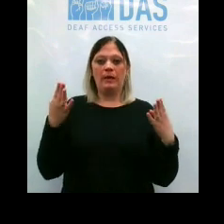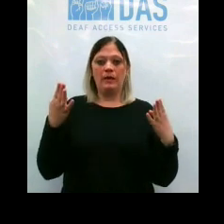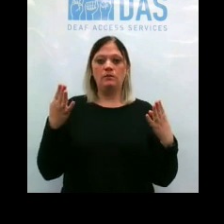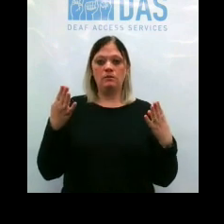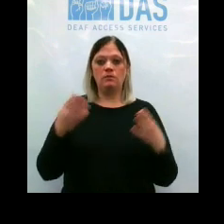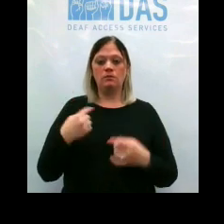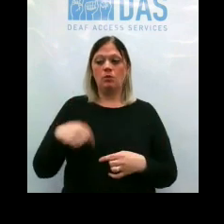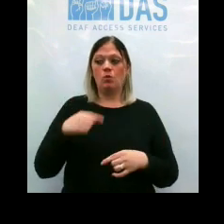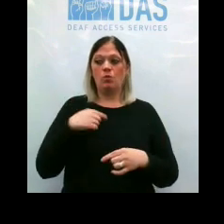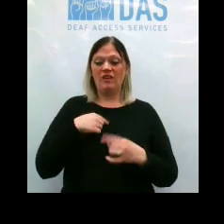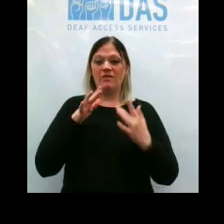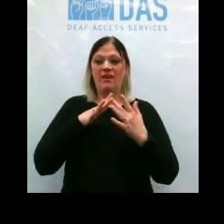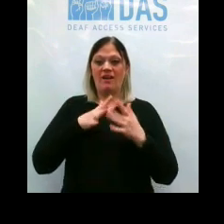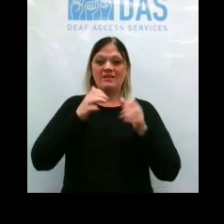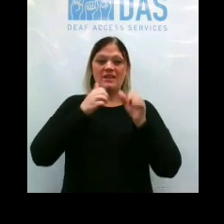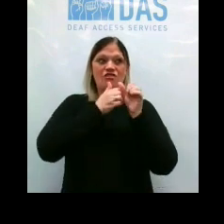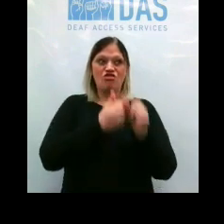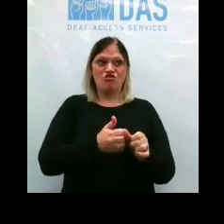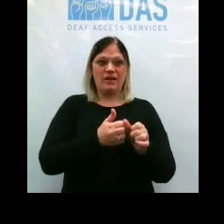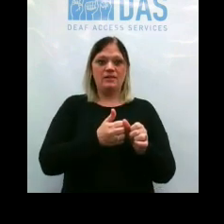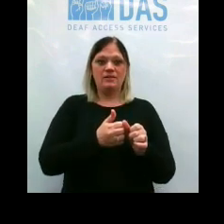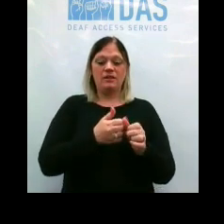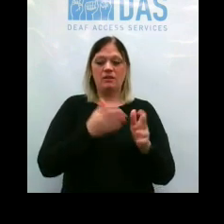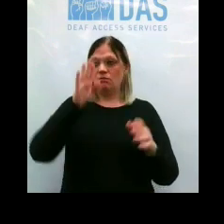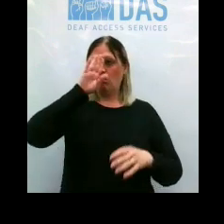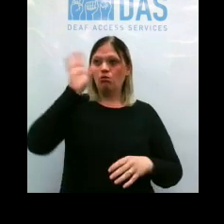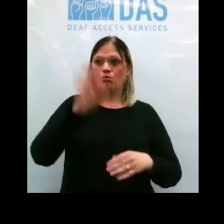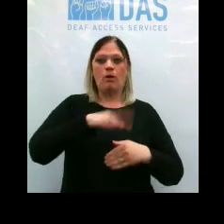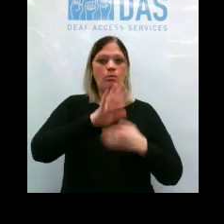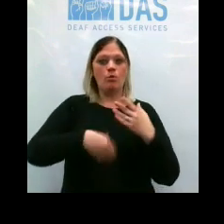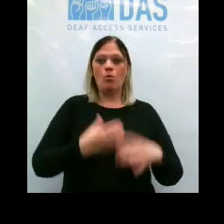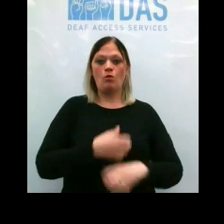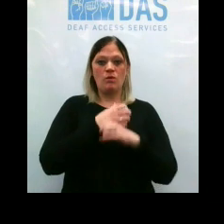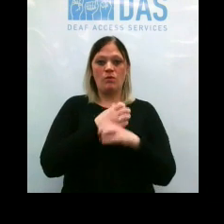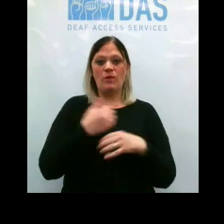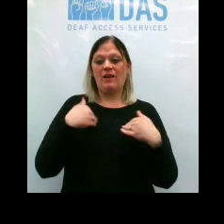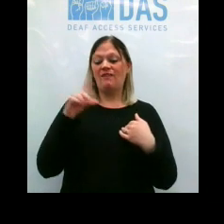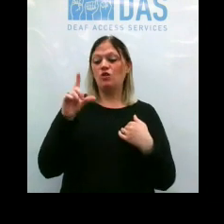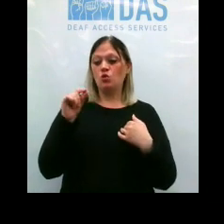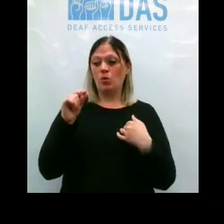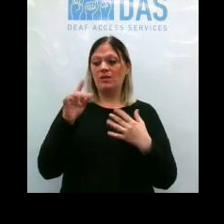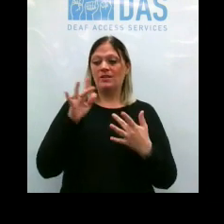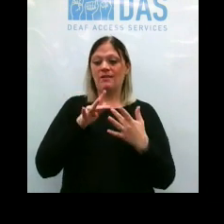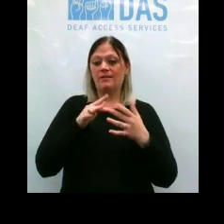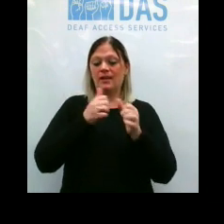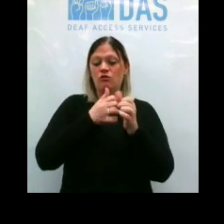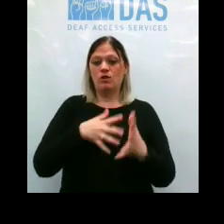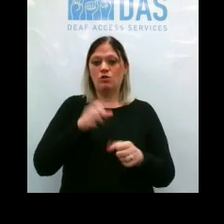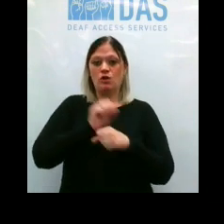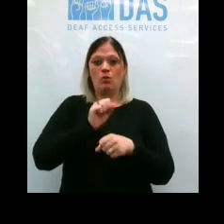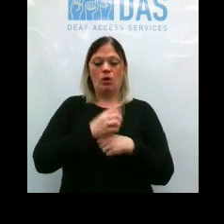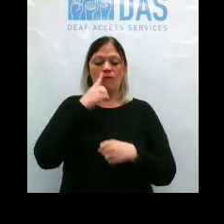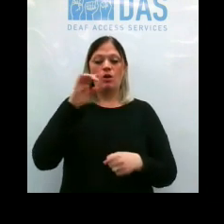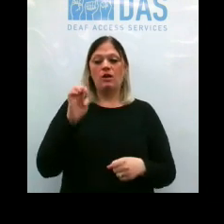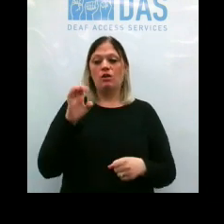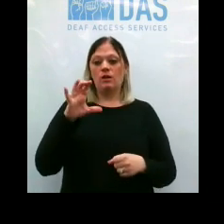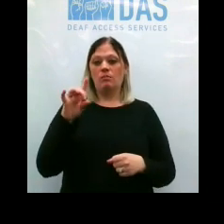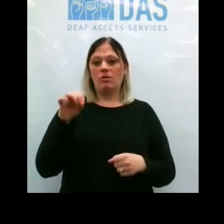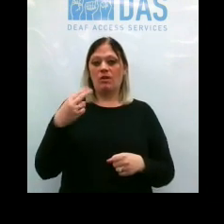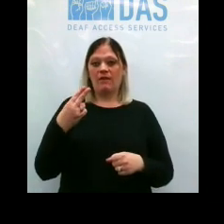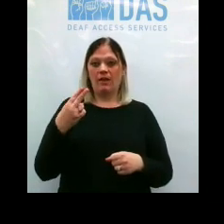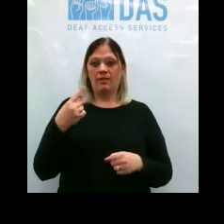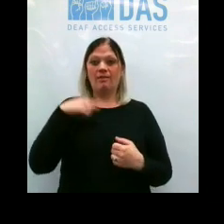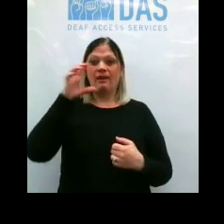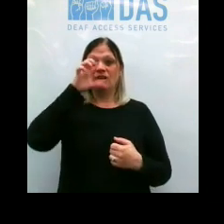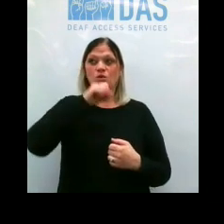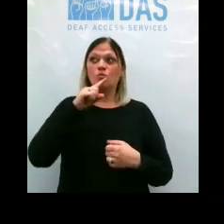We have been contact tracing throughout the entire crisis. There are approximately 20 contact tracers that work for the Erie County Department of Health. And I assume they're